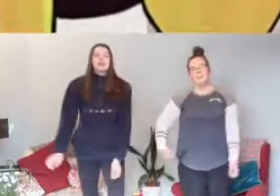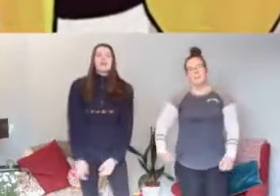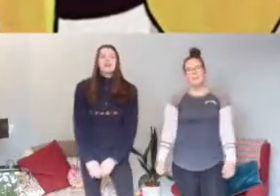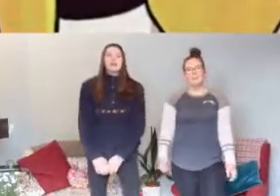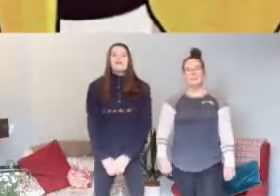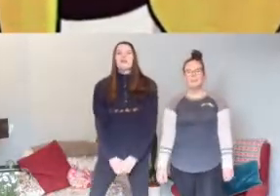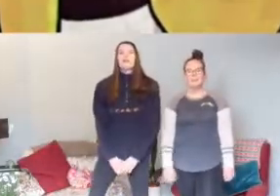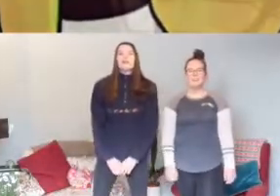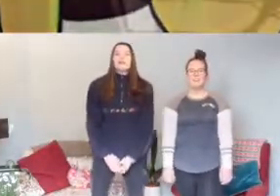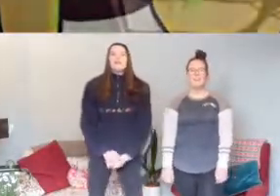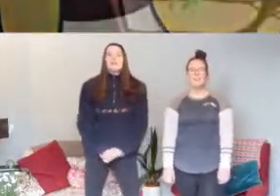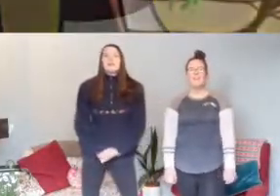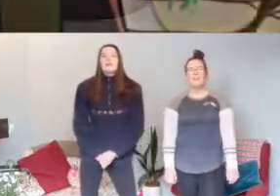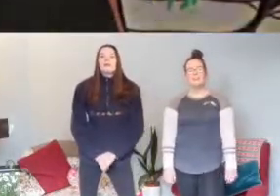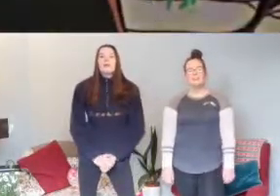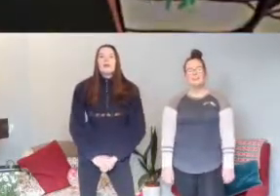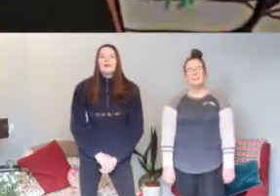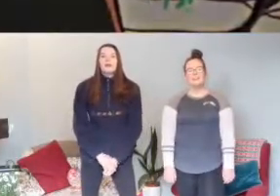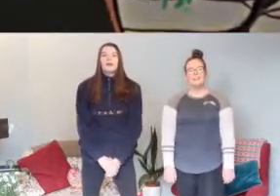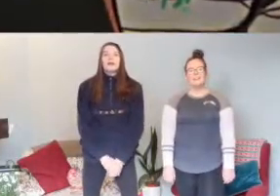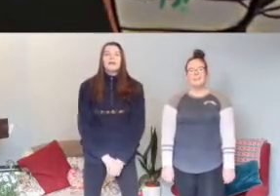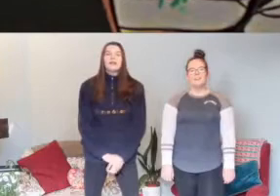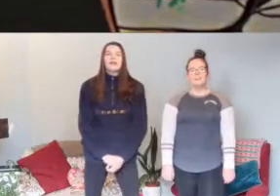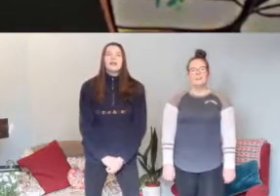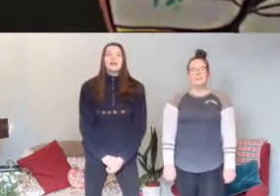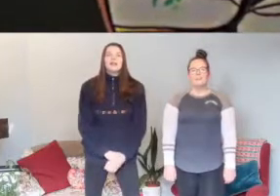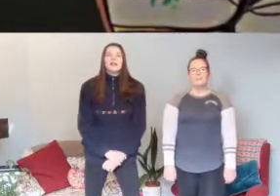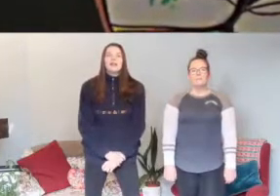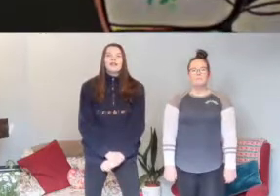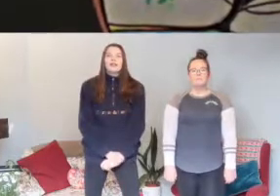and everlasting life. You can accept these